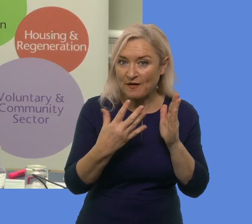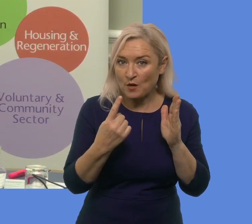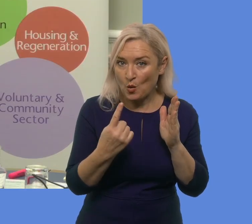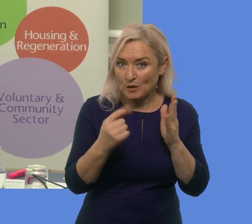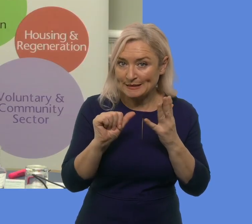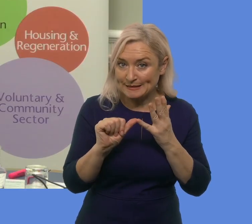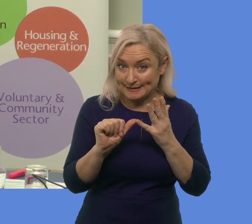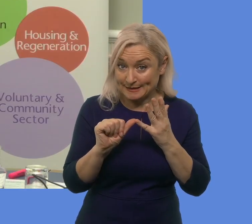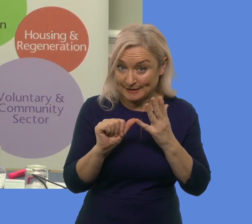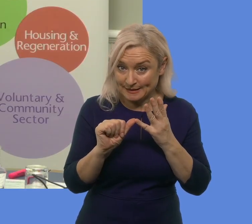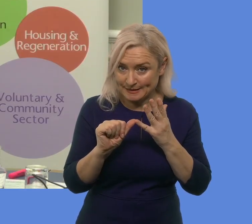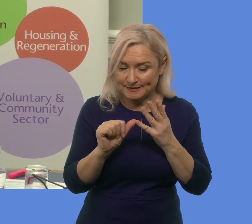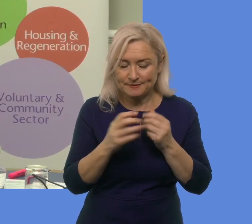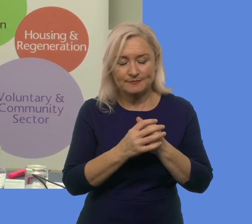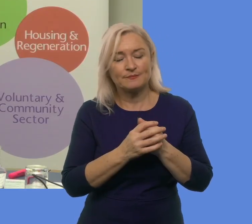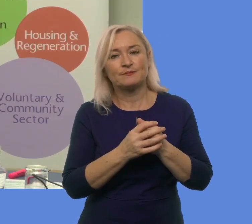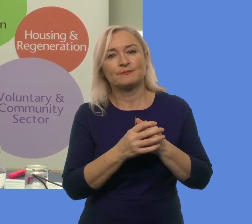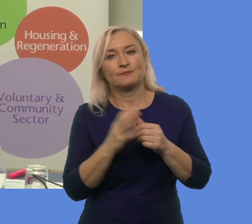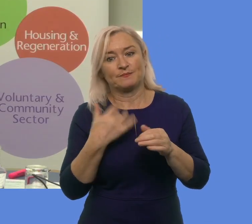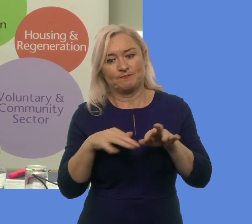up.